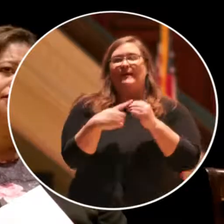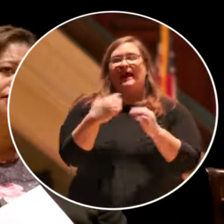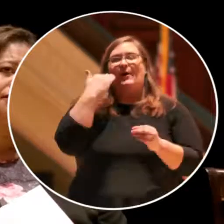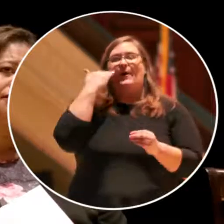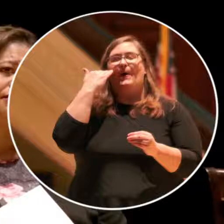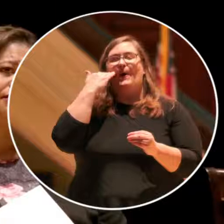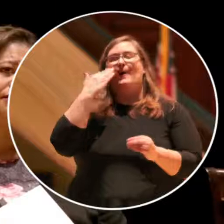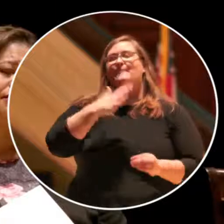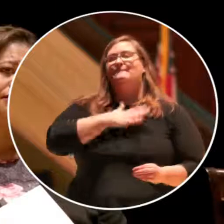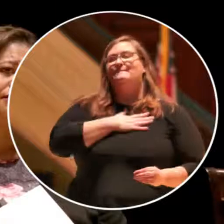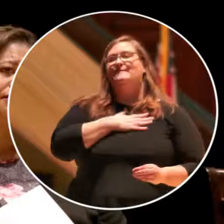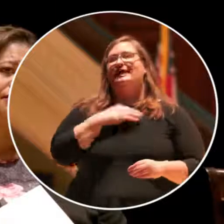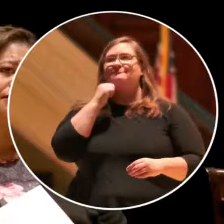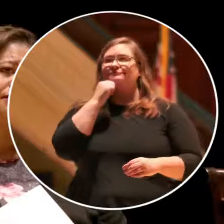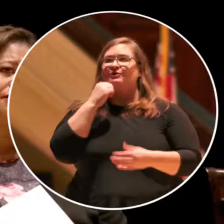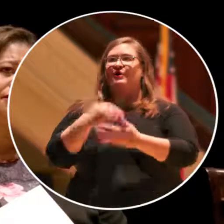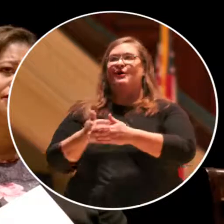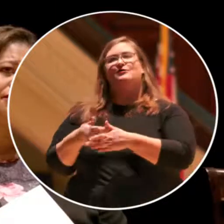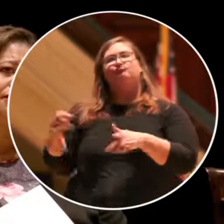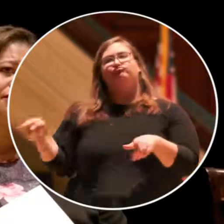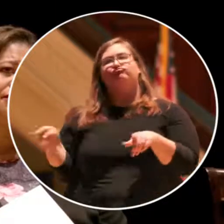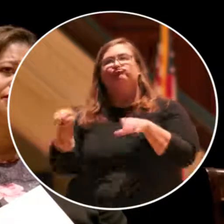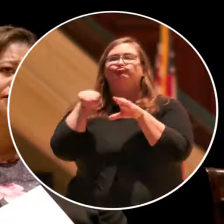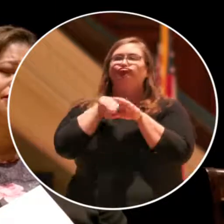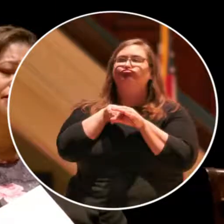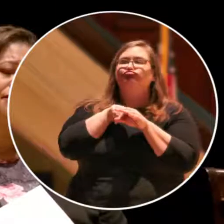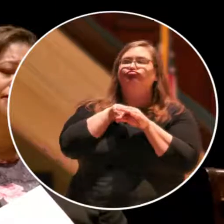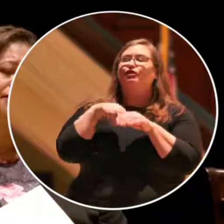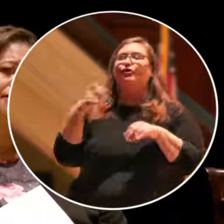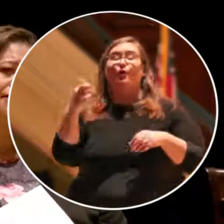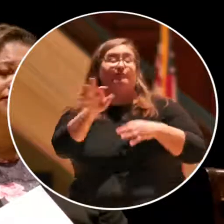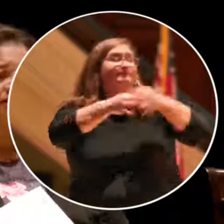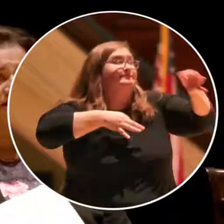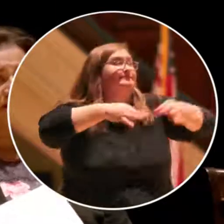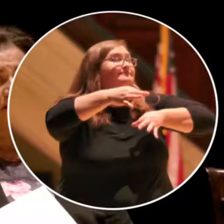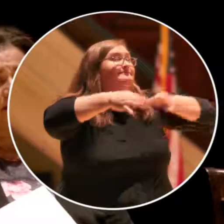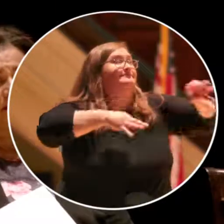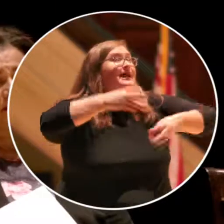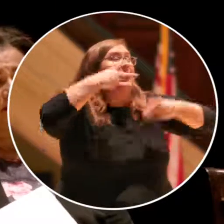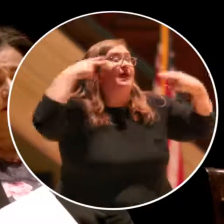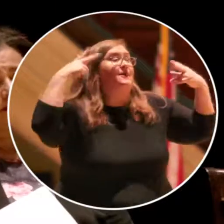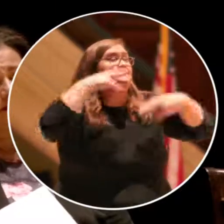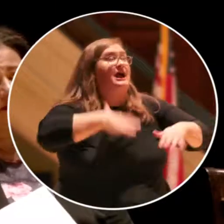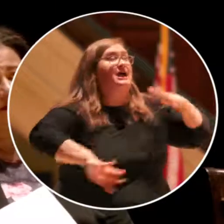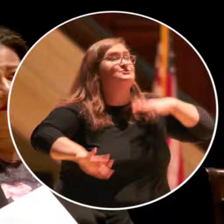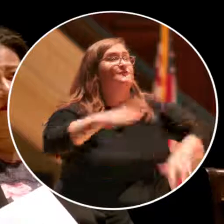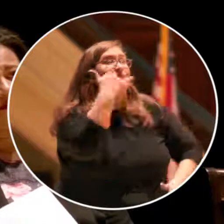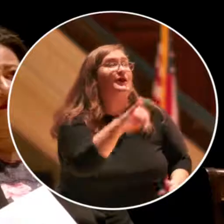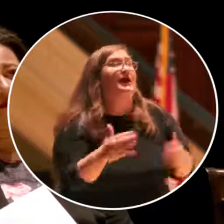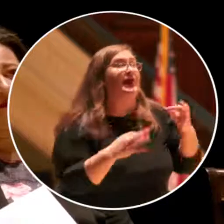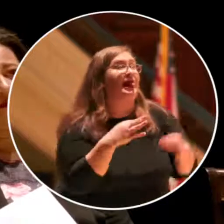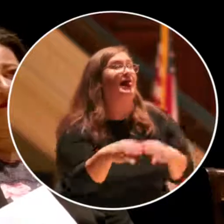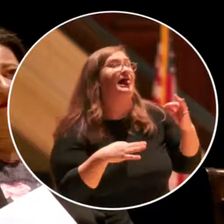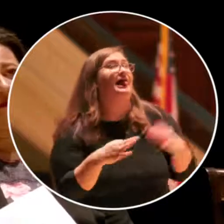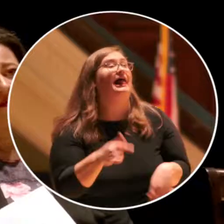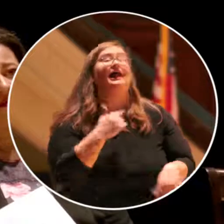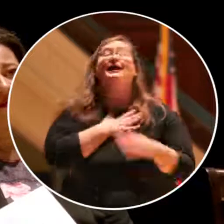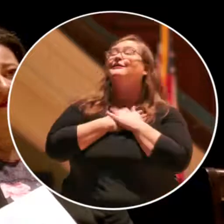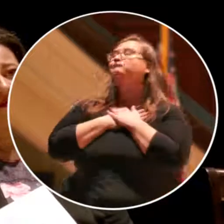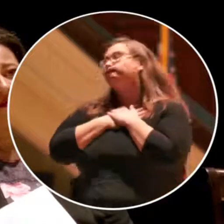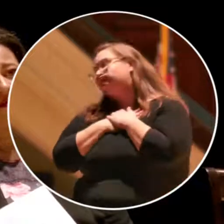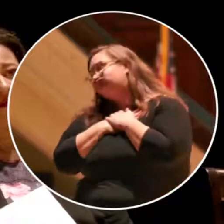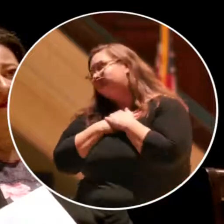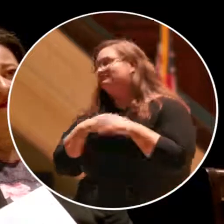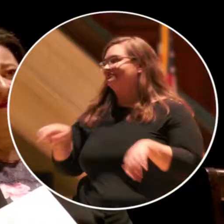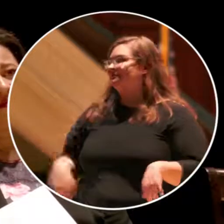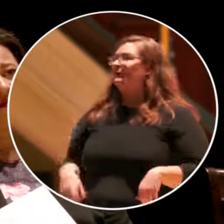in exact detail what she needs to create the perfect Halloween costume, or my Paige scampers in the night to climb in my bed and bury her face in my